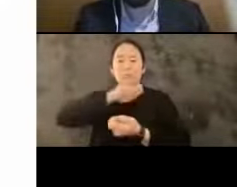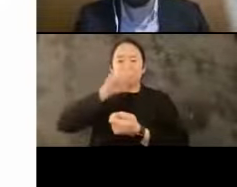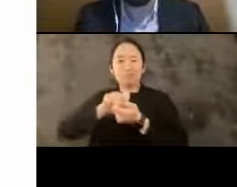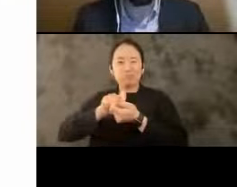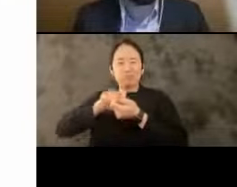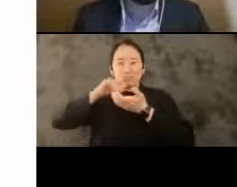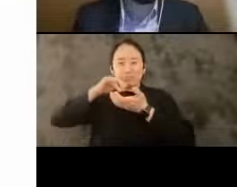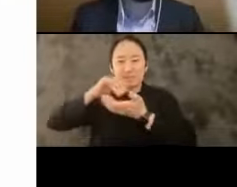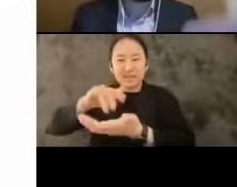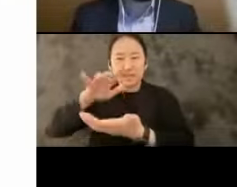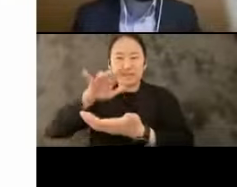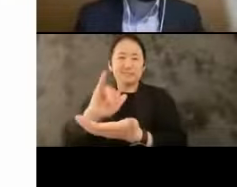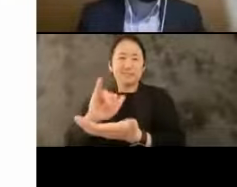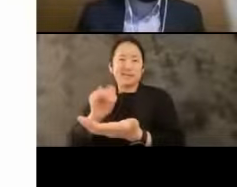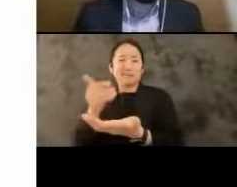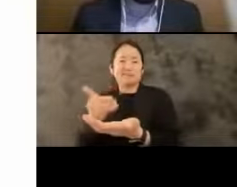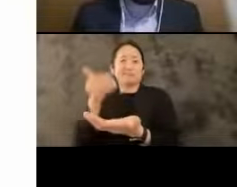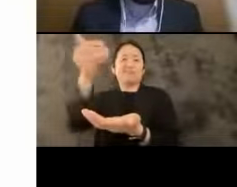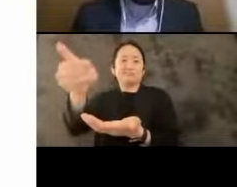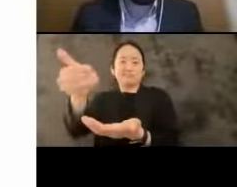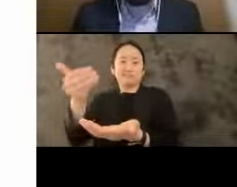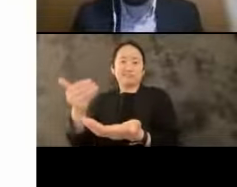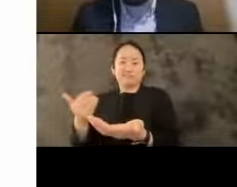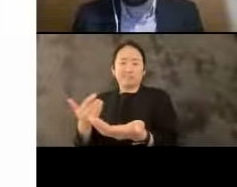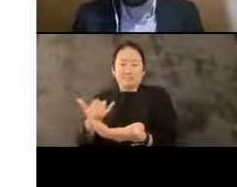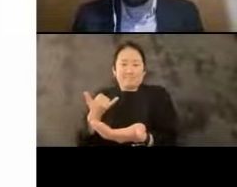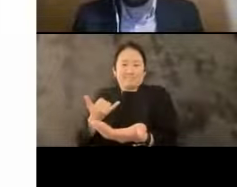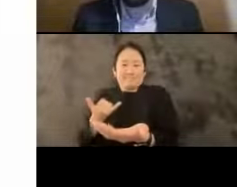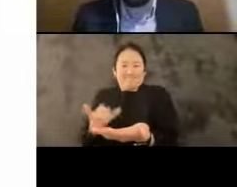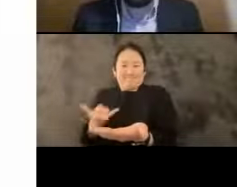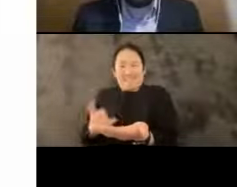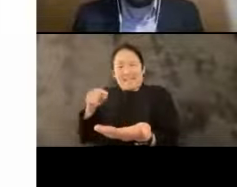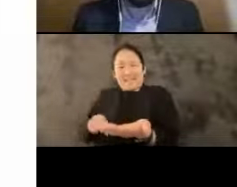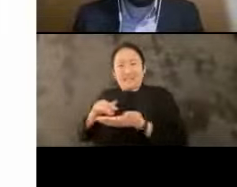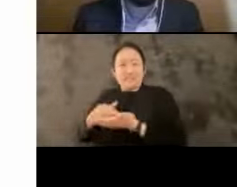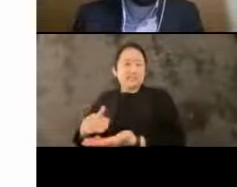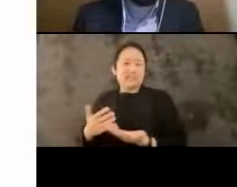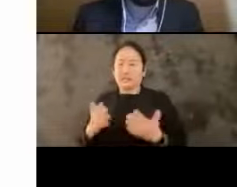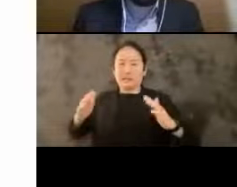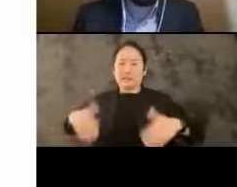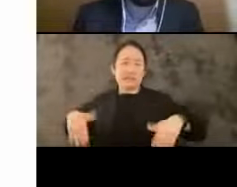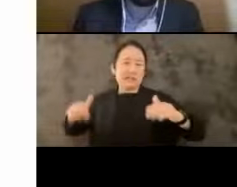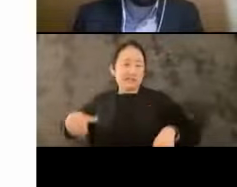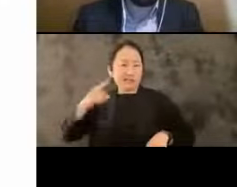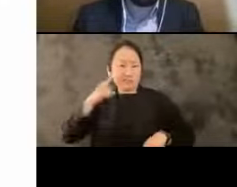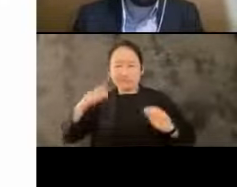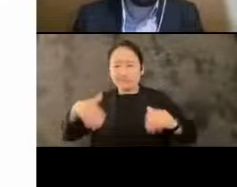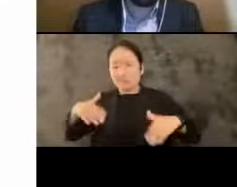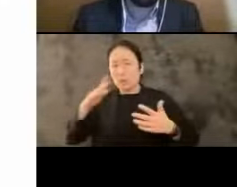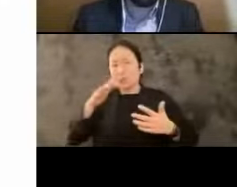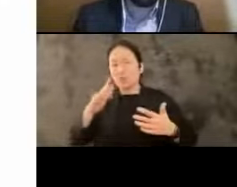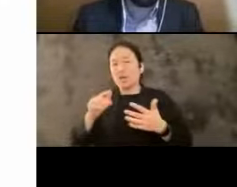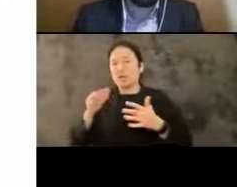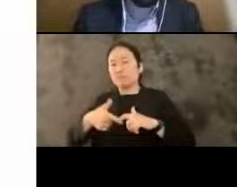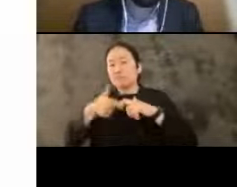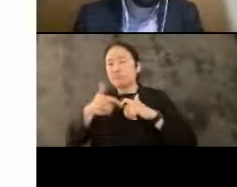study, which again may or probably will not be something that we do in this study, you know, that's something that would have to